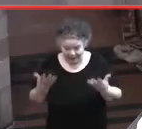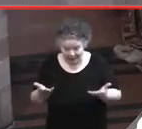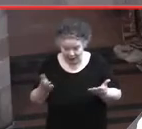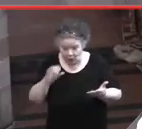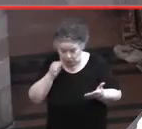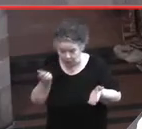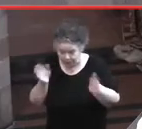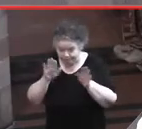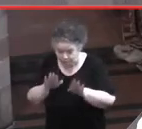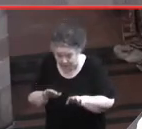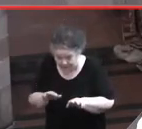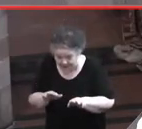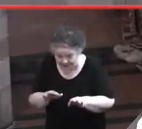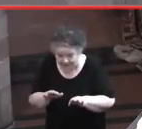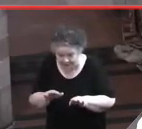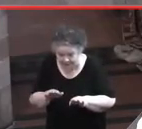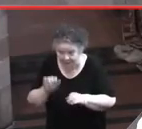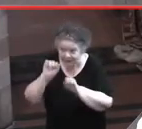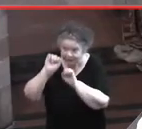of Christ.